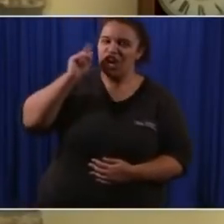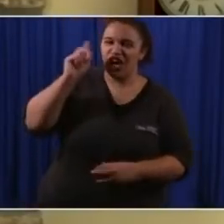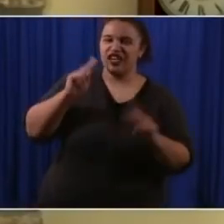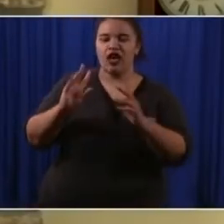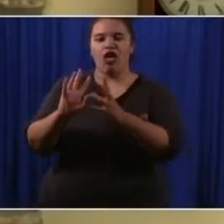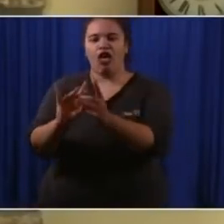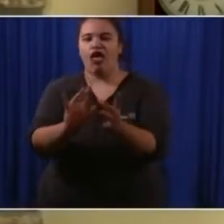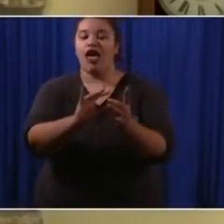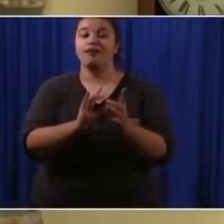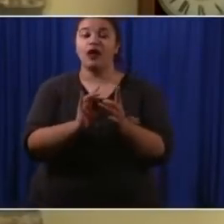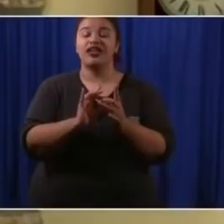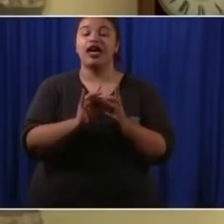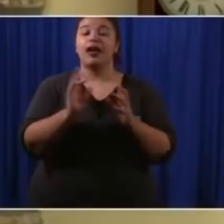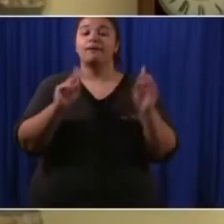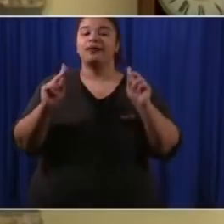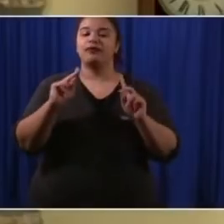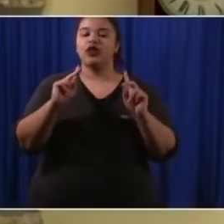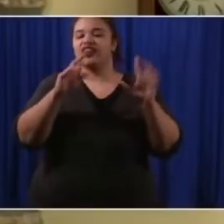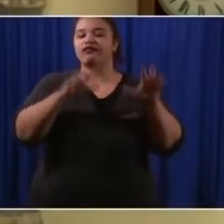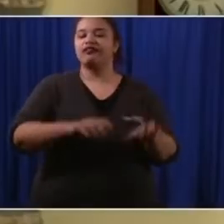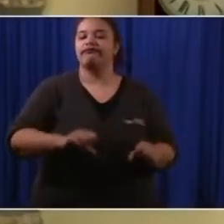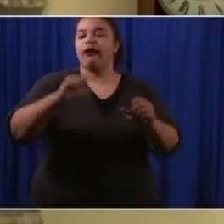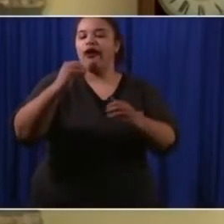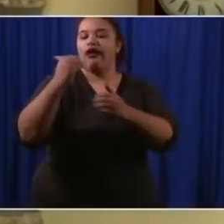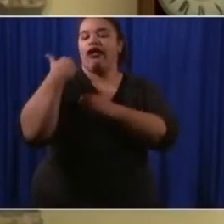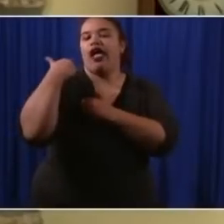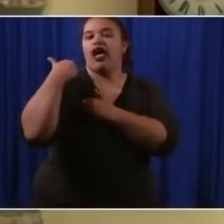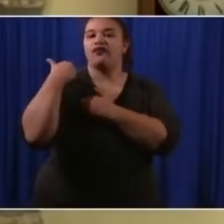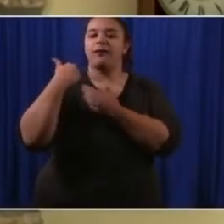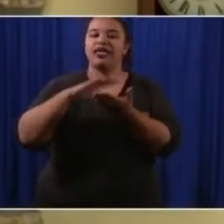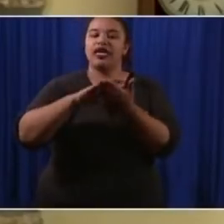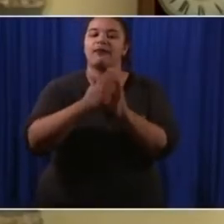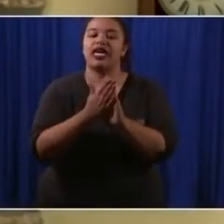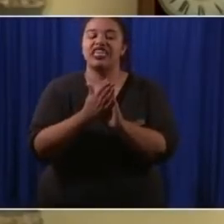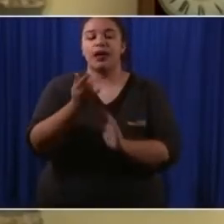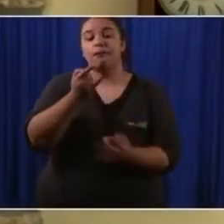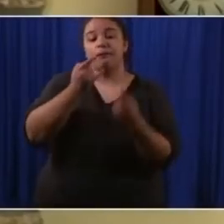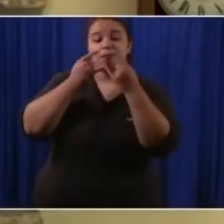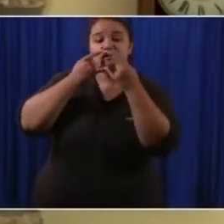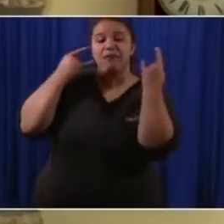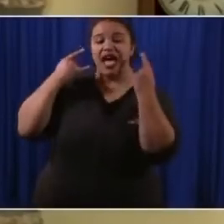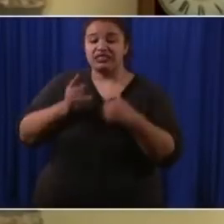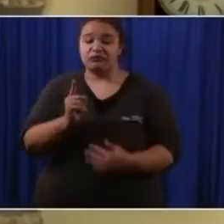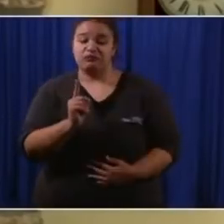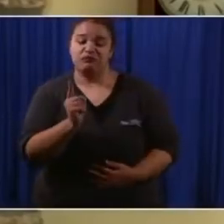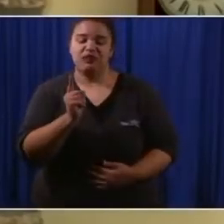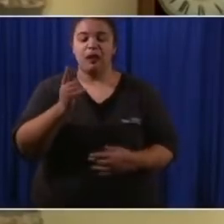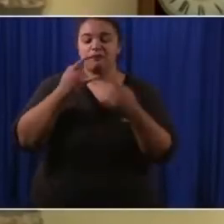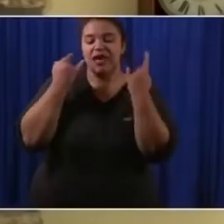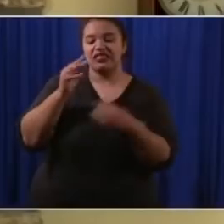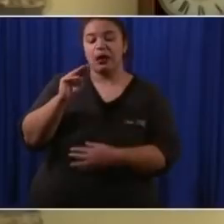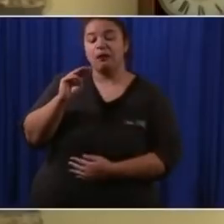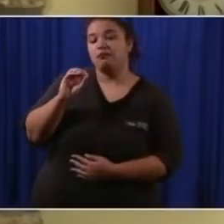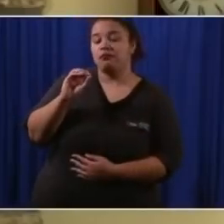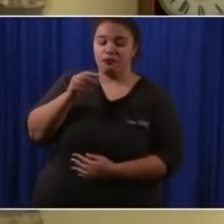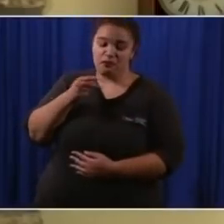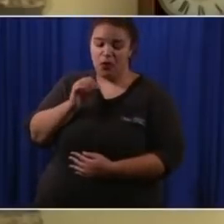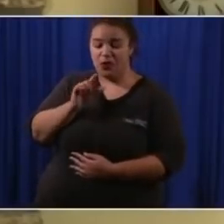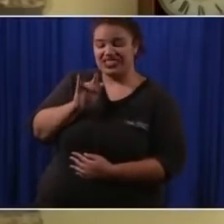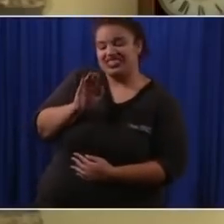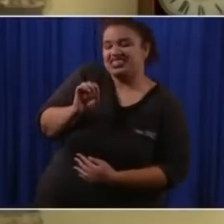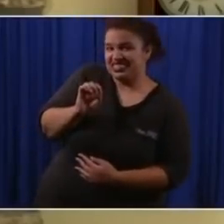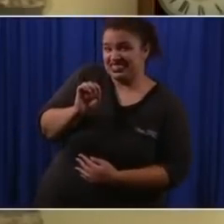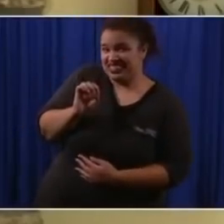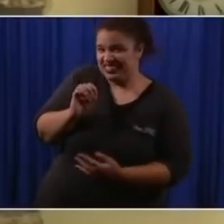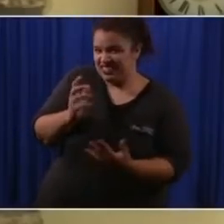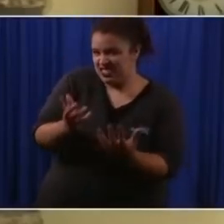to those who may have to carry out those duties at sporting events? Well, I'm going to let John answer the second